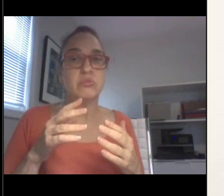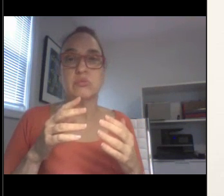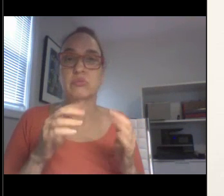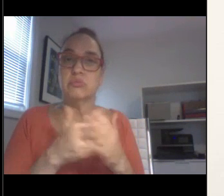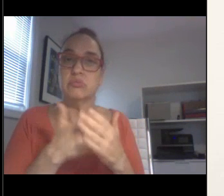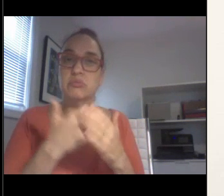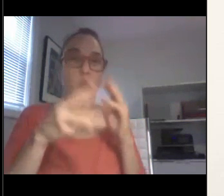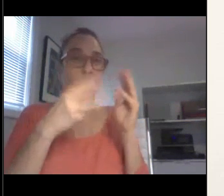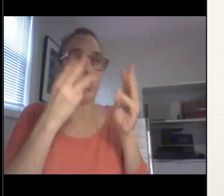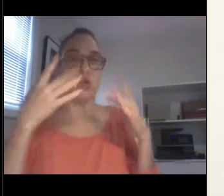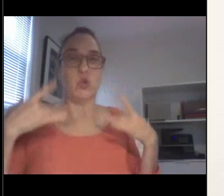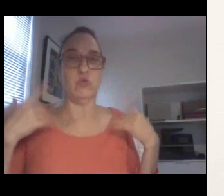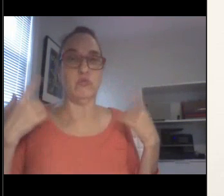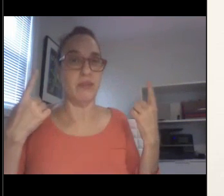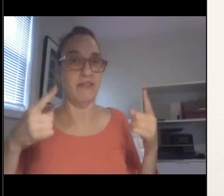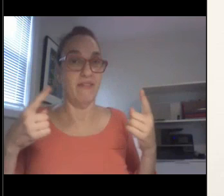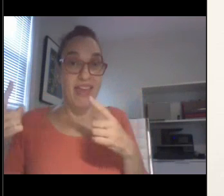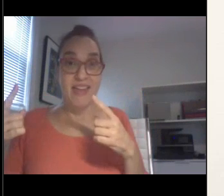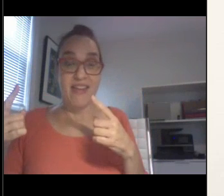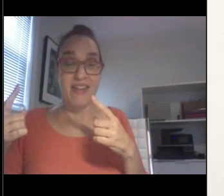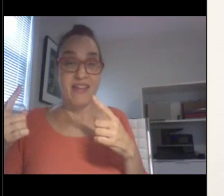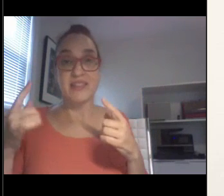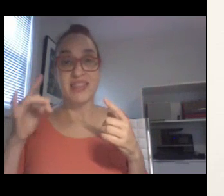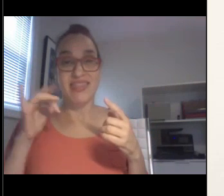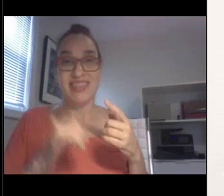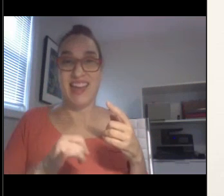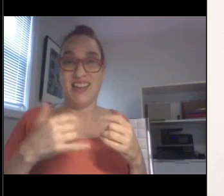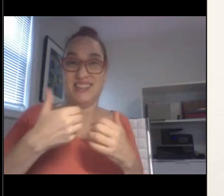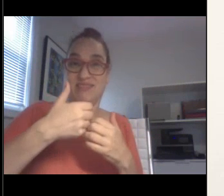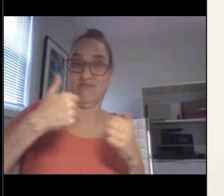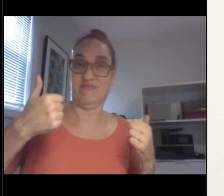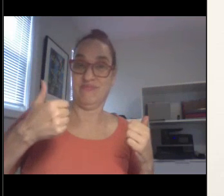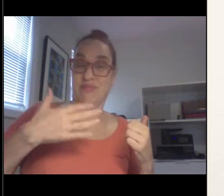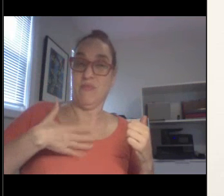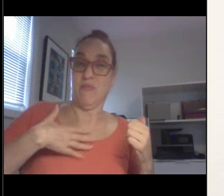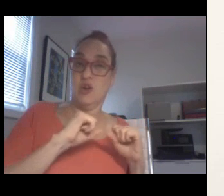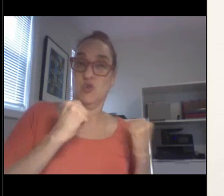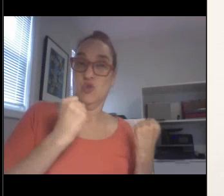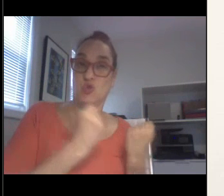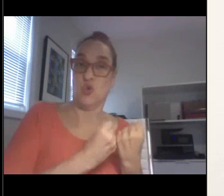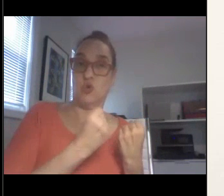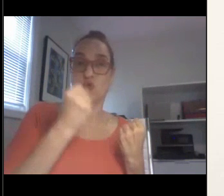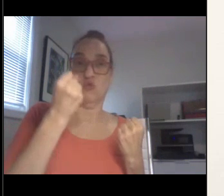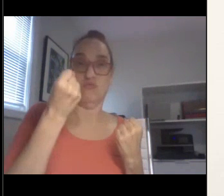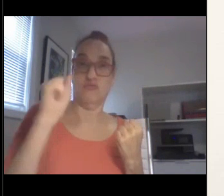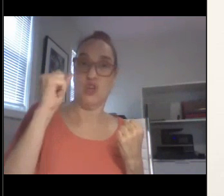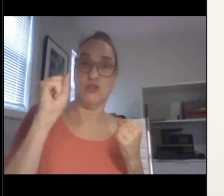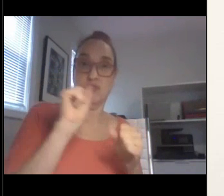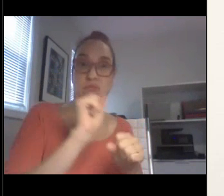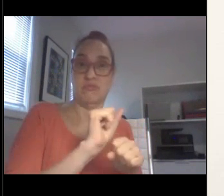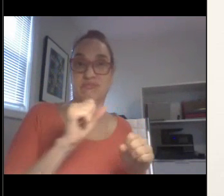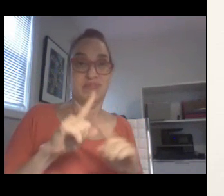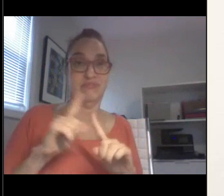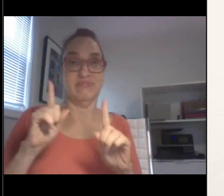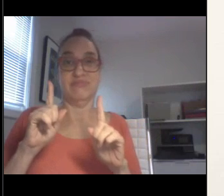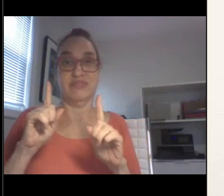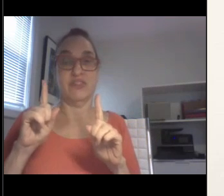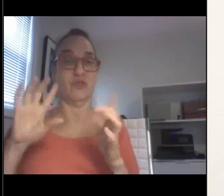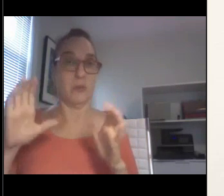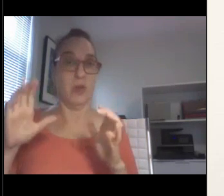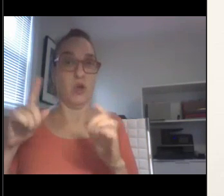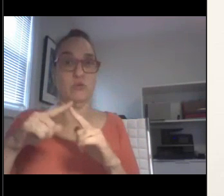work necessarily as disjoint from linguistics research. And one of my favorites, I've done